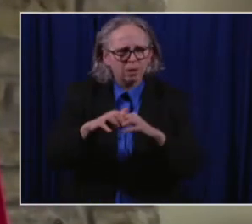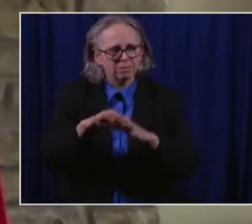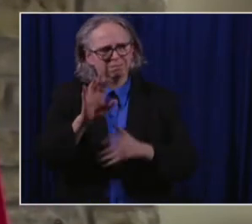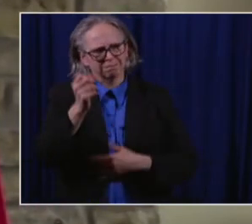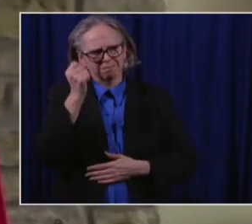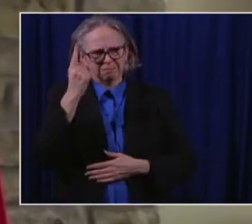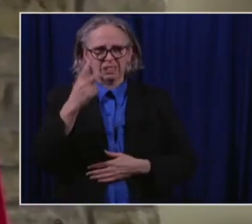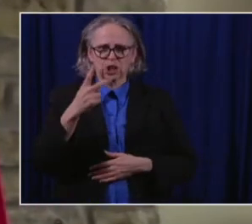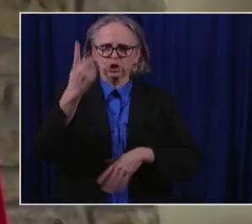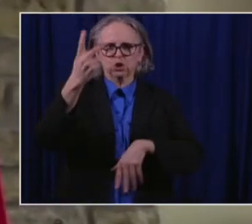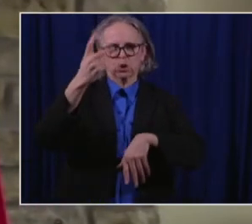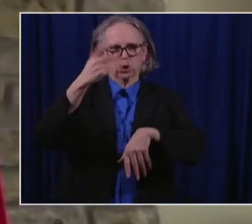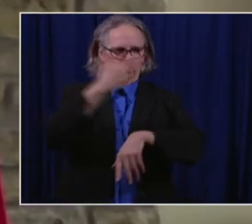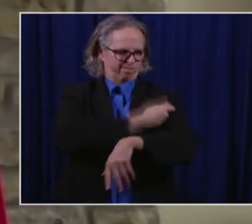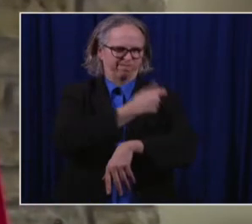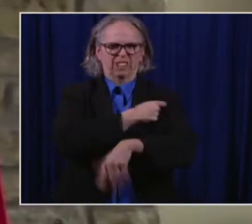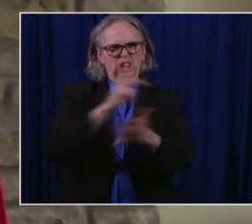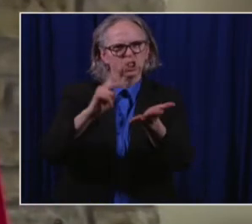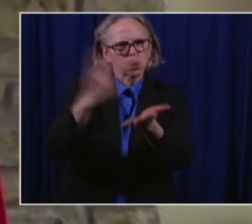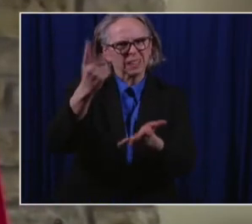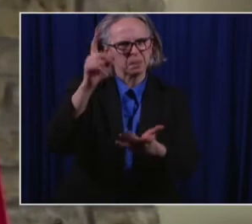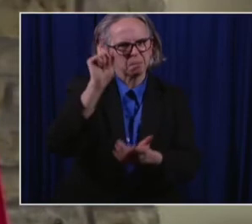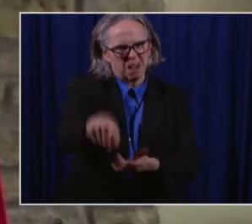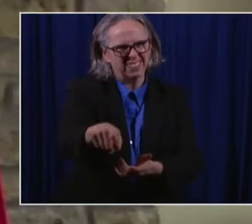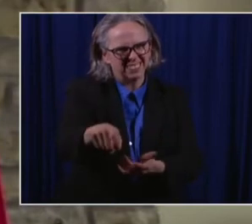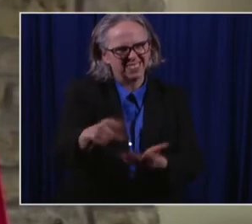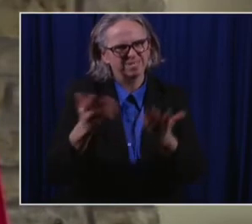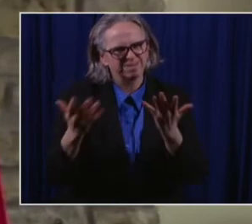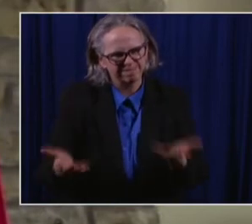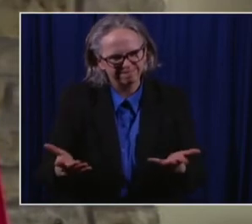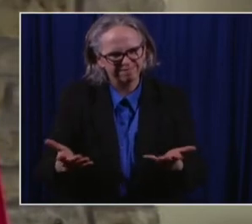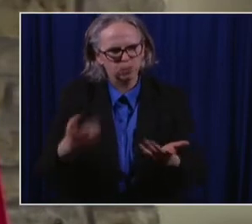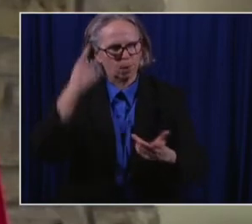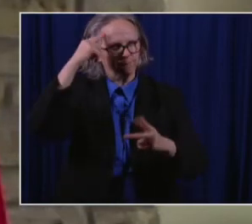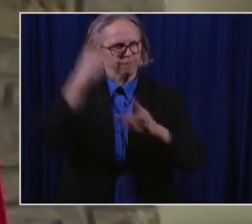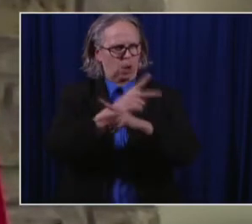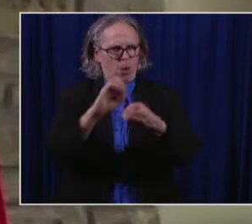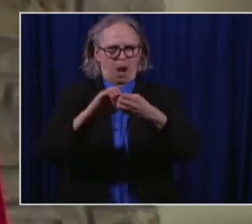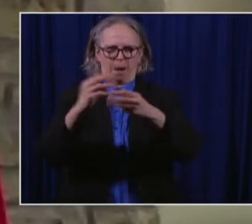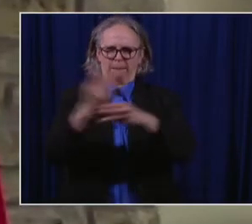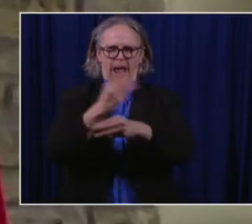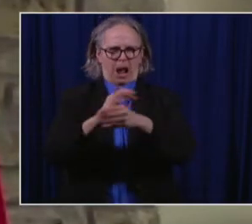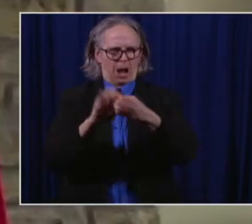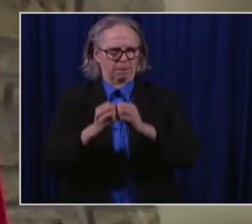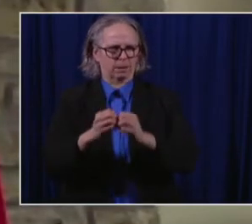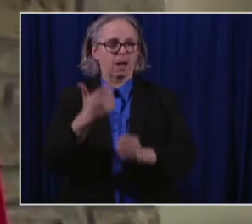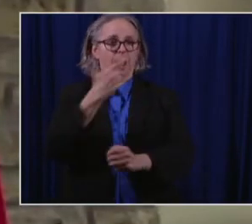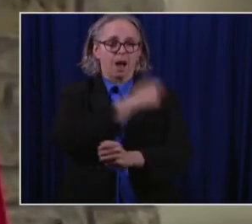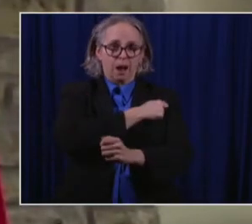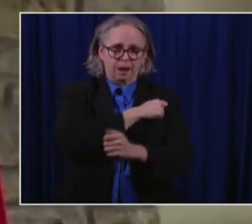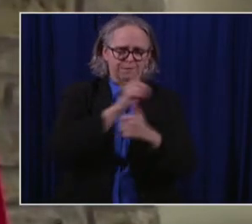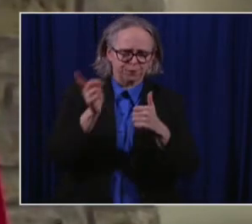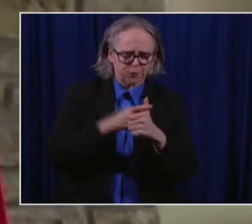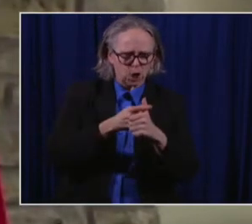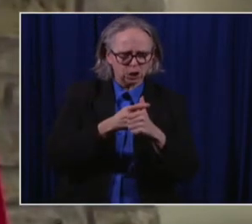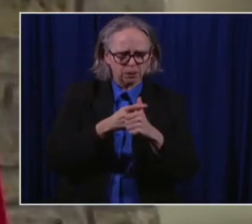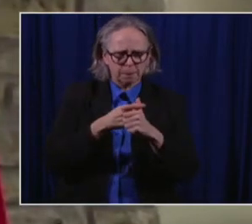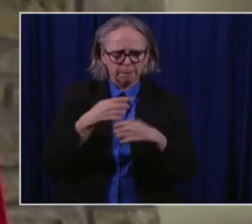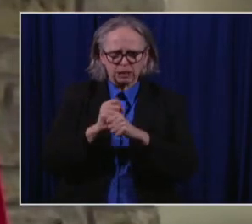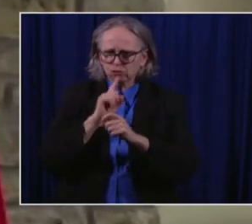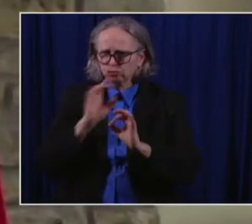dose. So, it's going to have to be there. You have to be assured that it is in the system